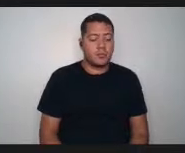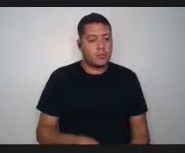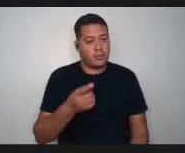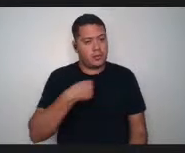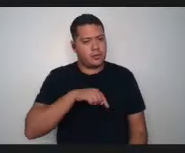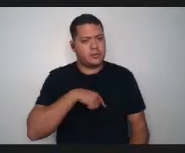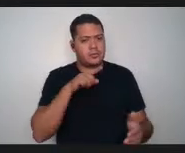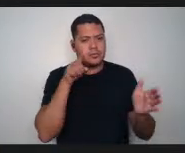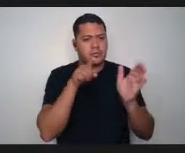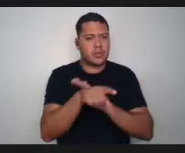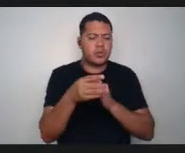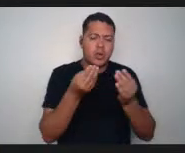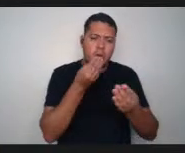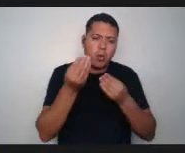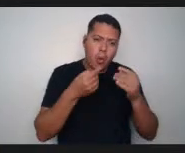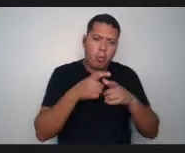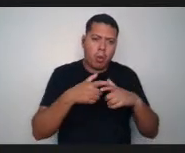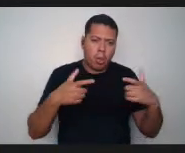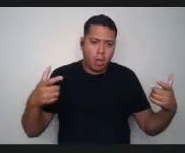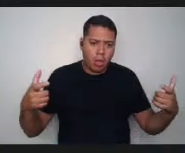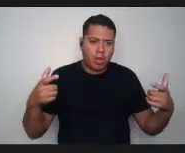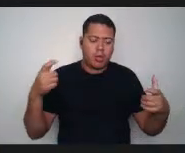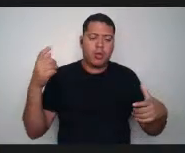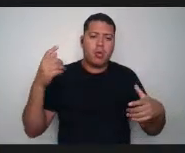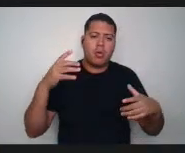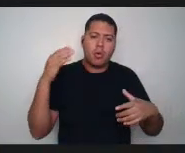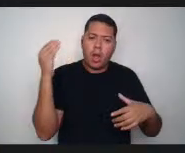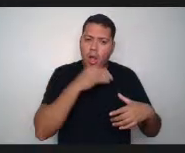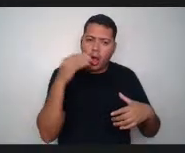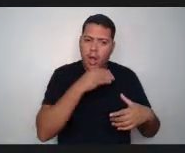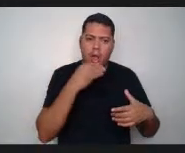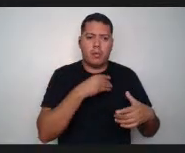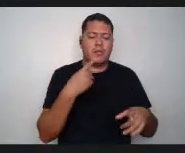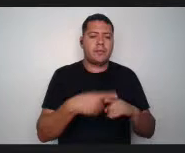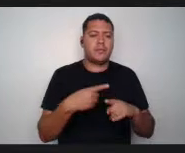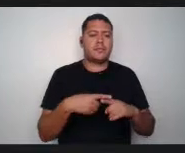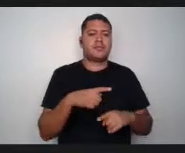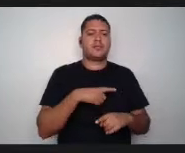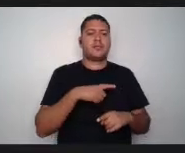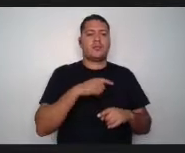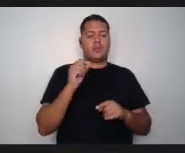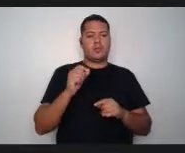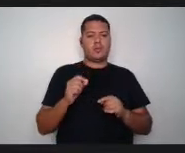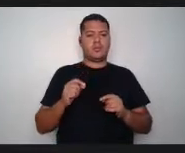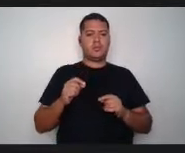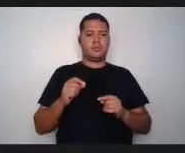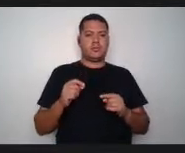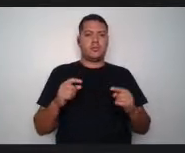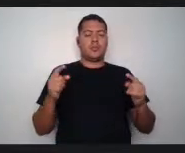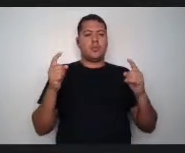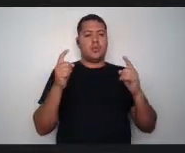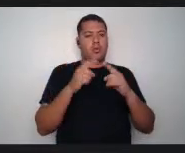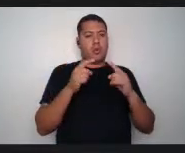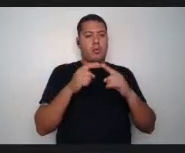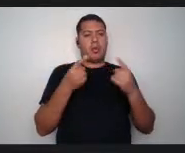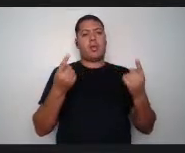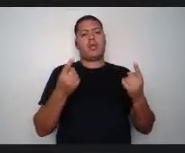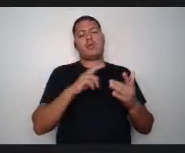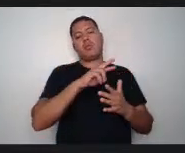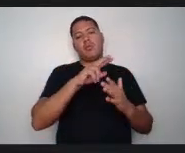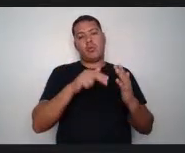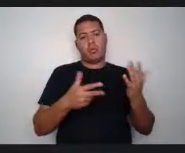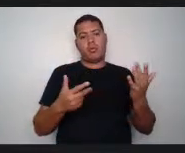we ask ourselves, how did they grow so fast, so much? Because there is a combination